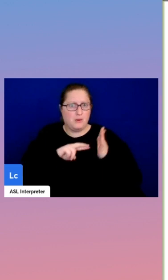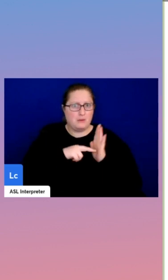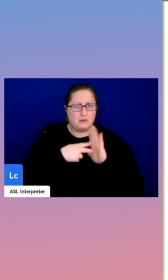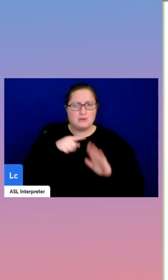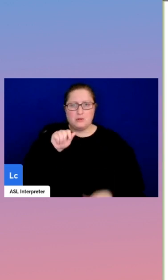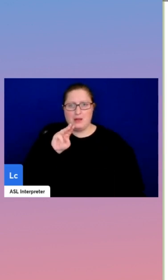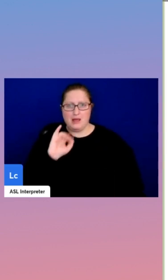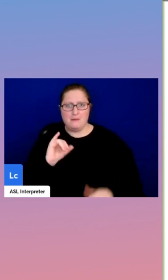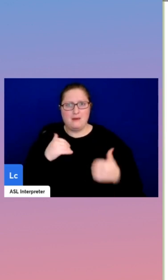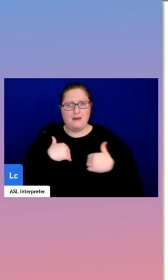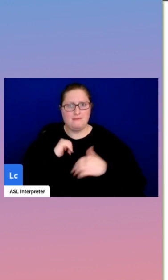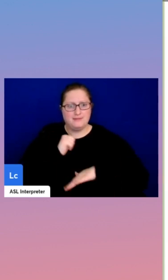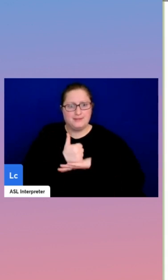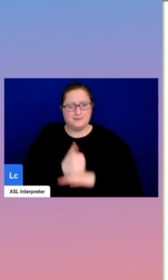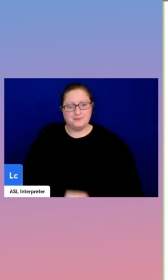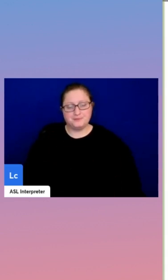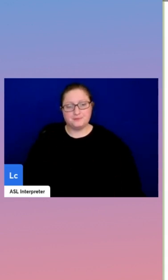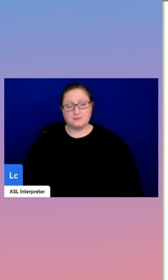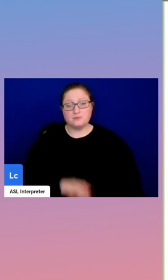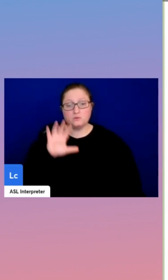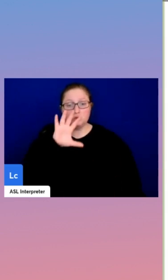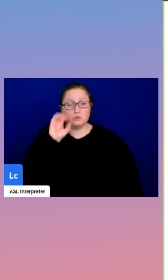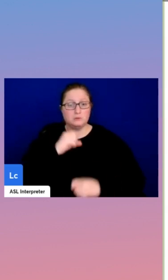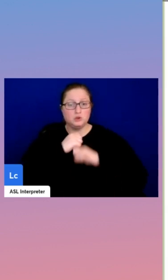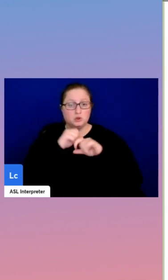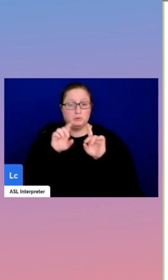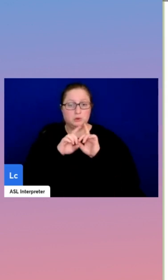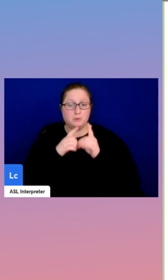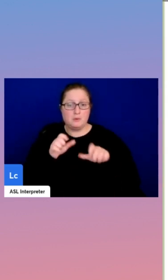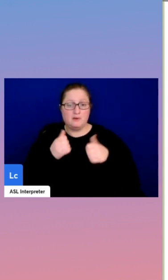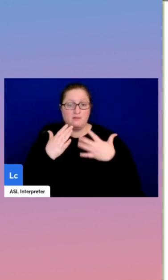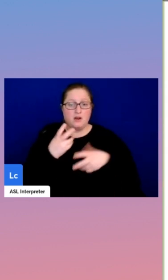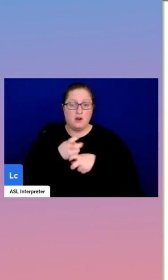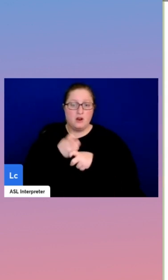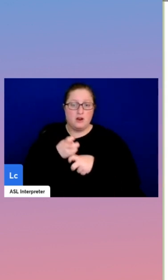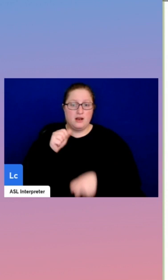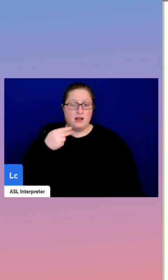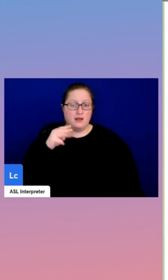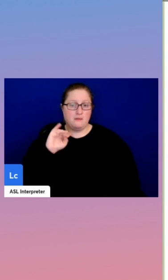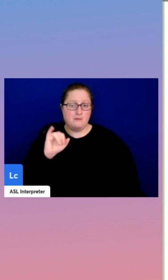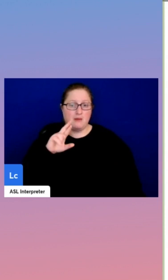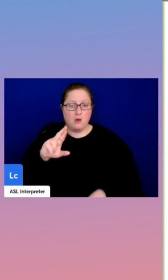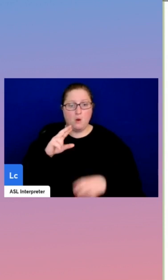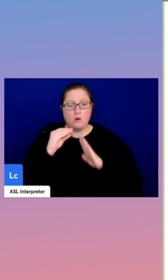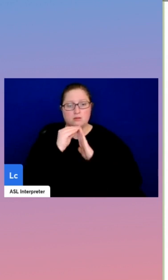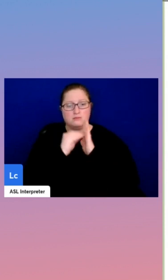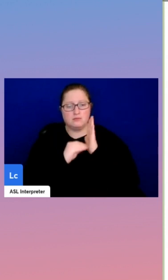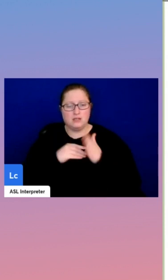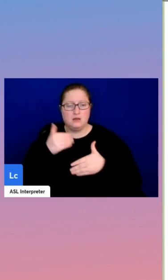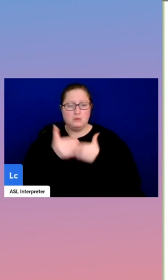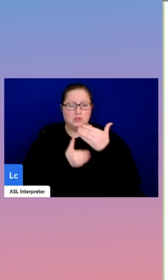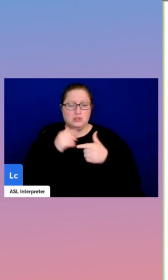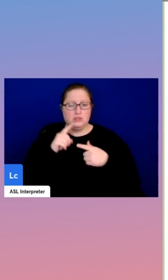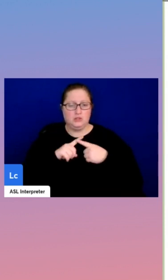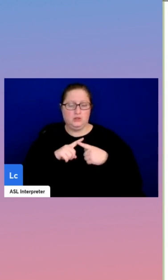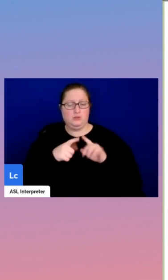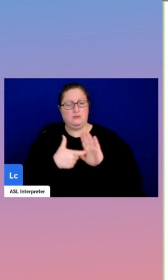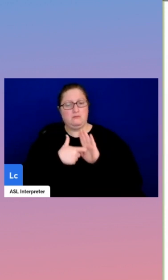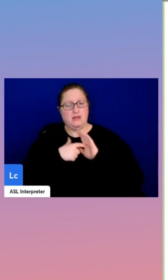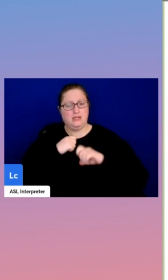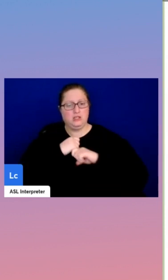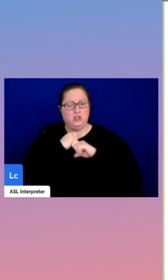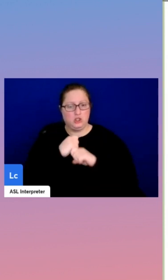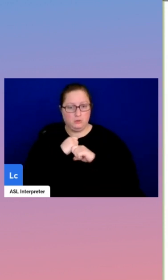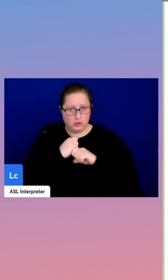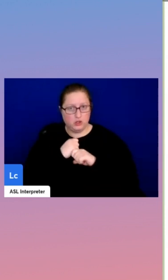provisioned. Does your company security department provide hardened AMIs or documented procedures to mandate a security posture? So in general,